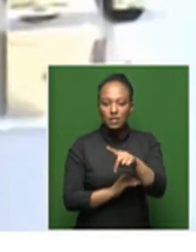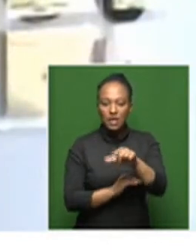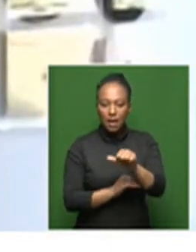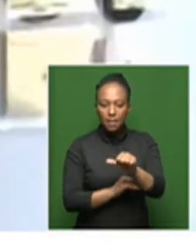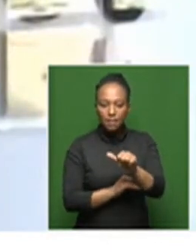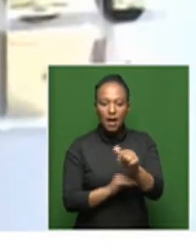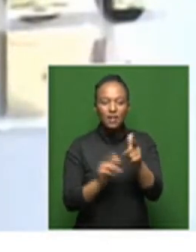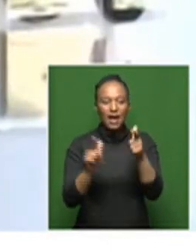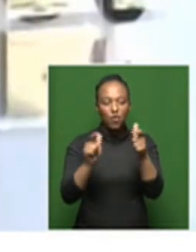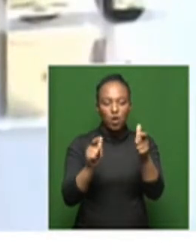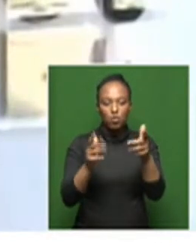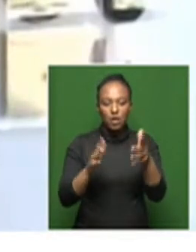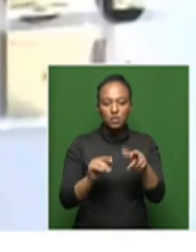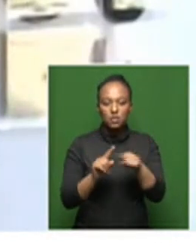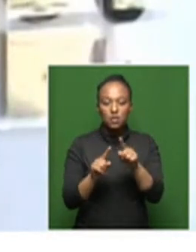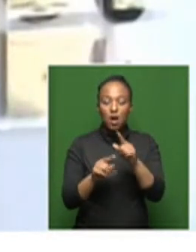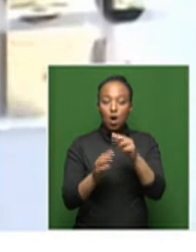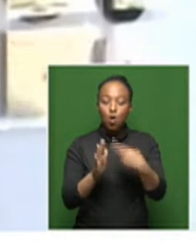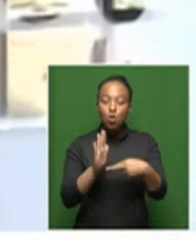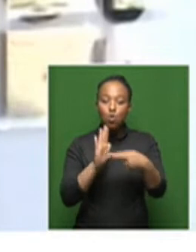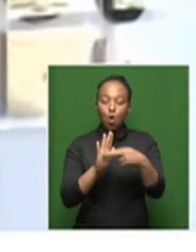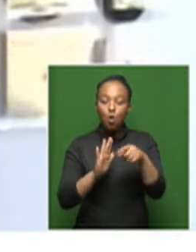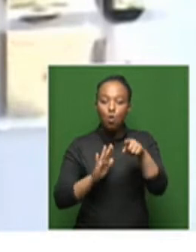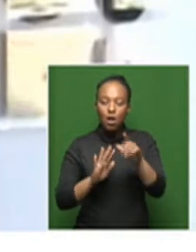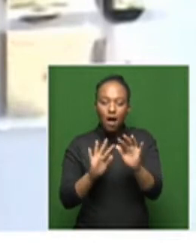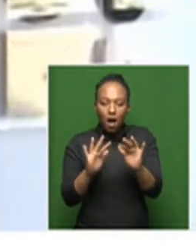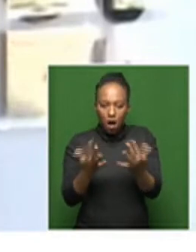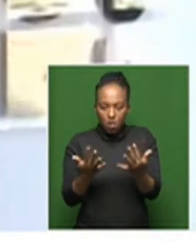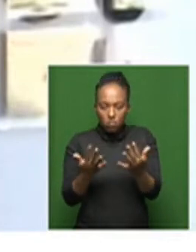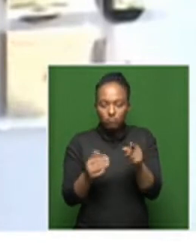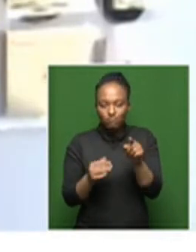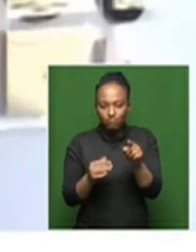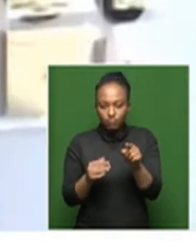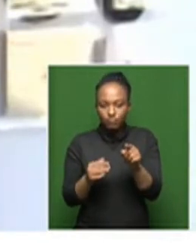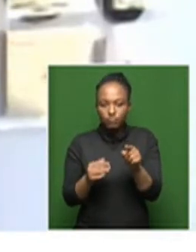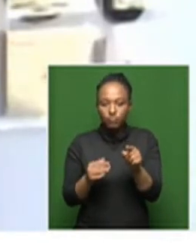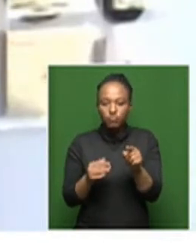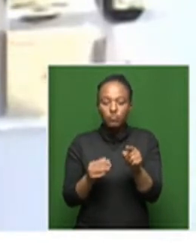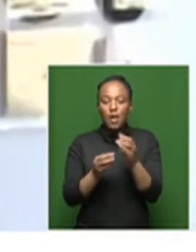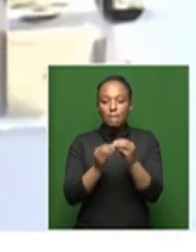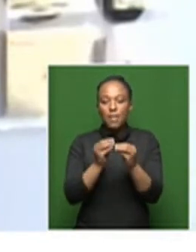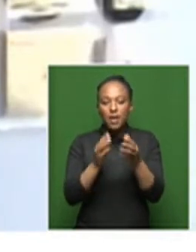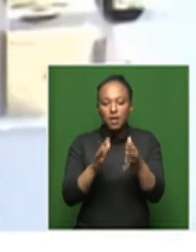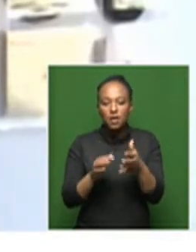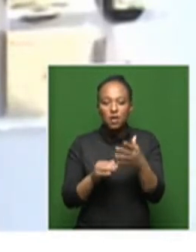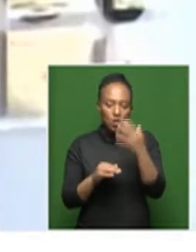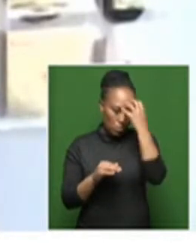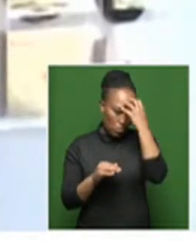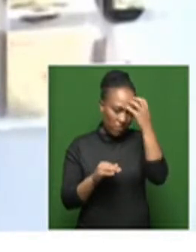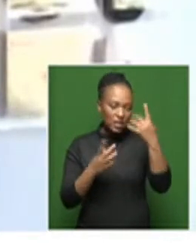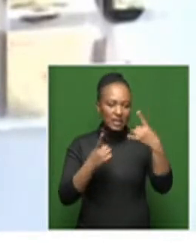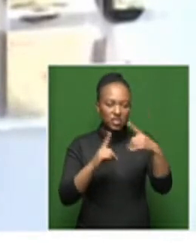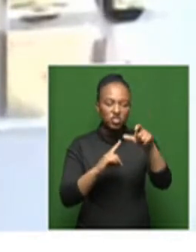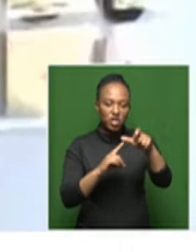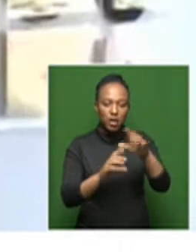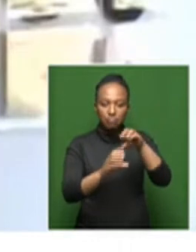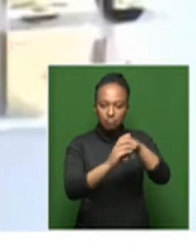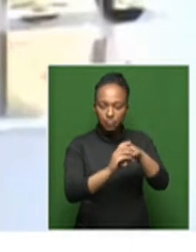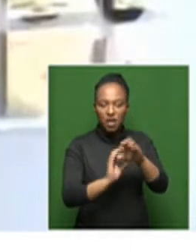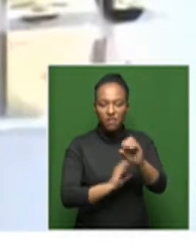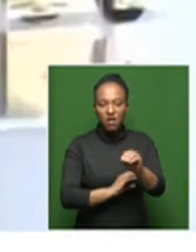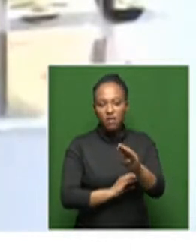is, and what the role of the vaccine MAC is at a very high level. And we have Professor Barry Shoup, who chairs that committee, also on